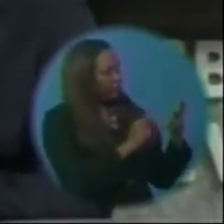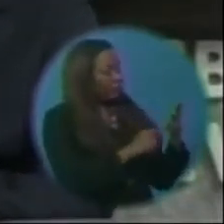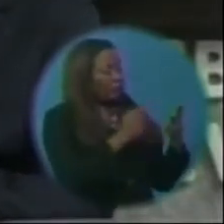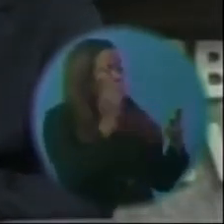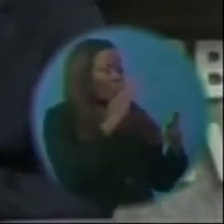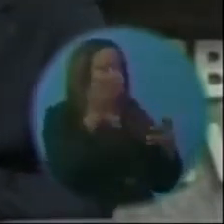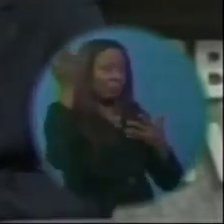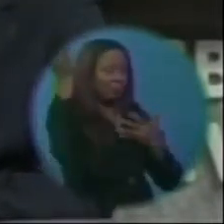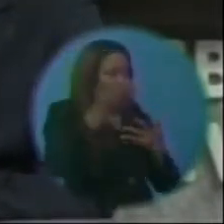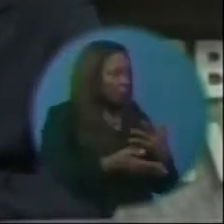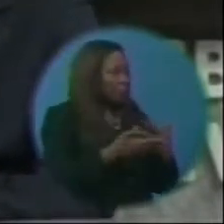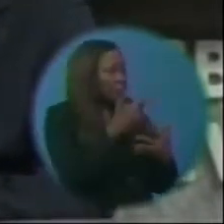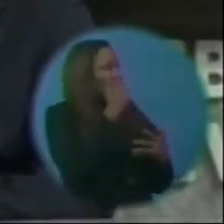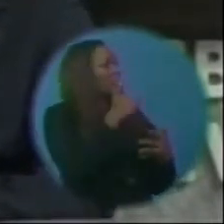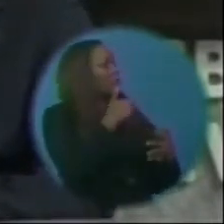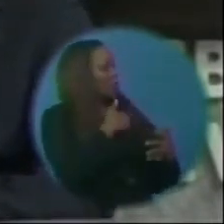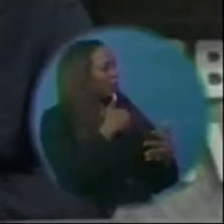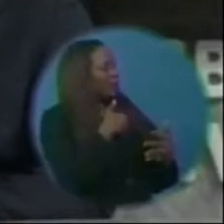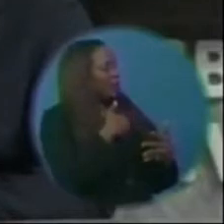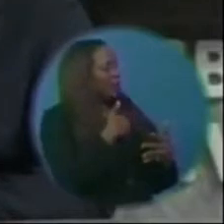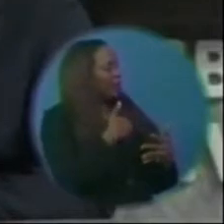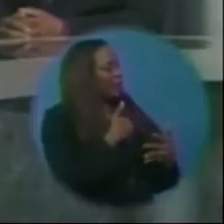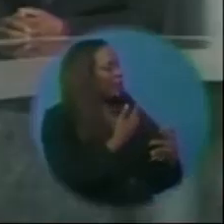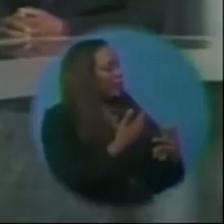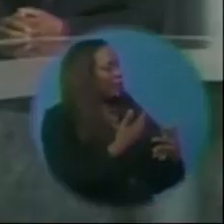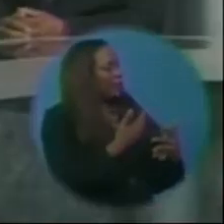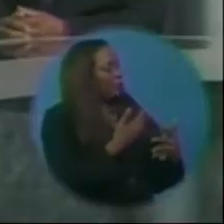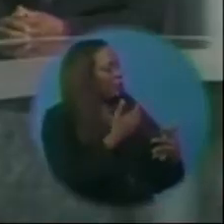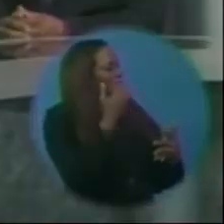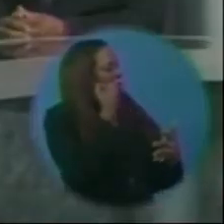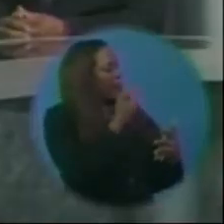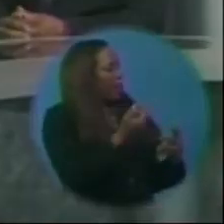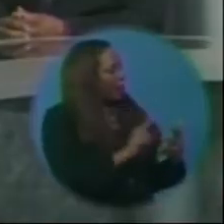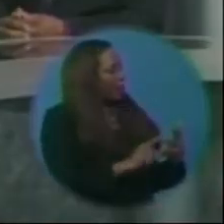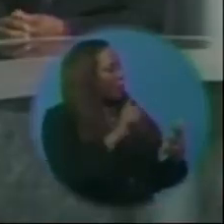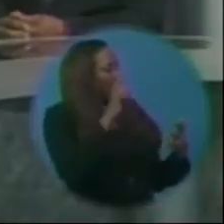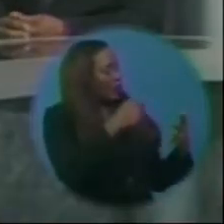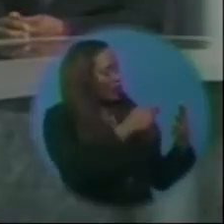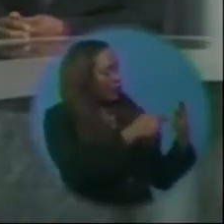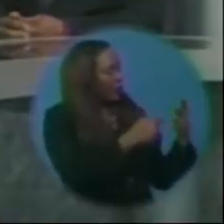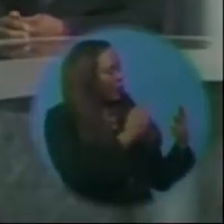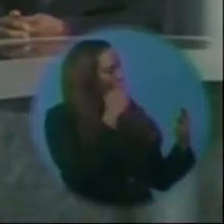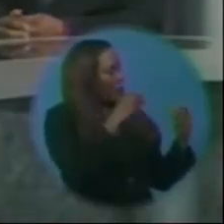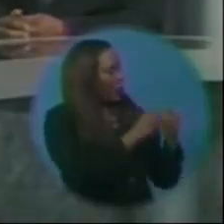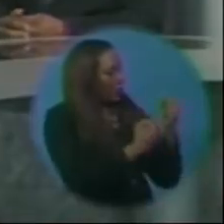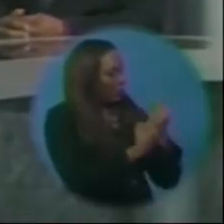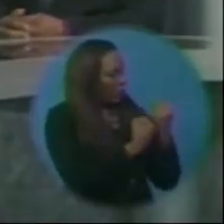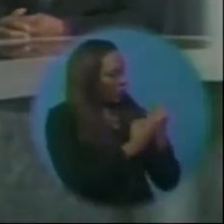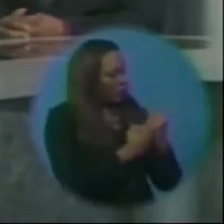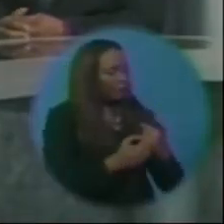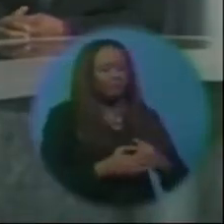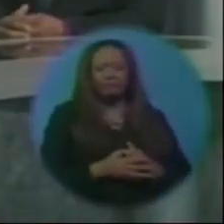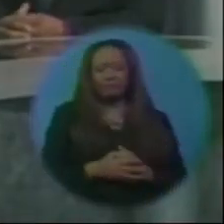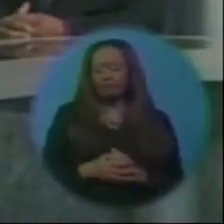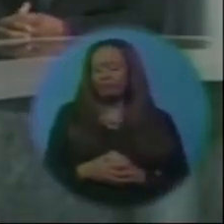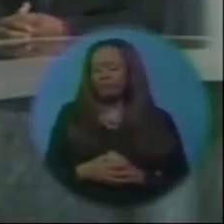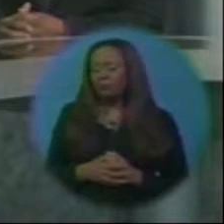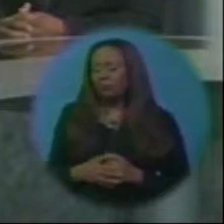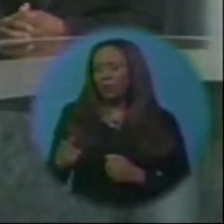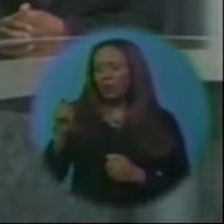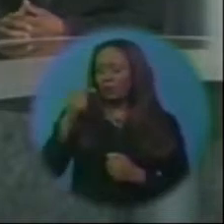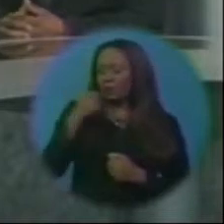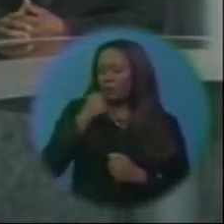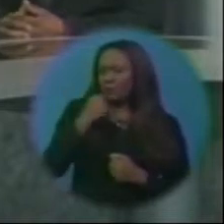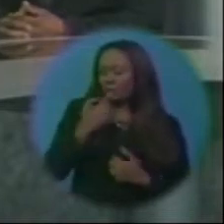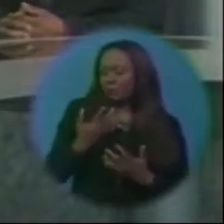as additional backups. Now, you talked about some of the things that go into the system that cause the problems in